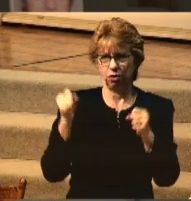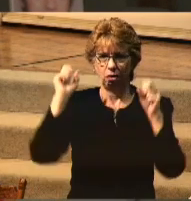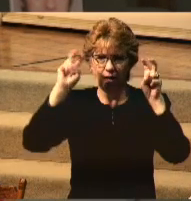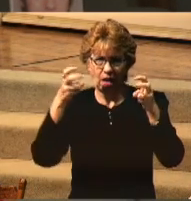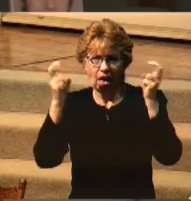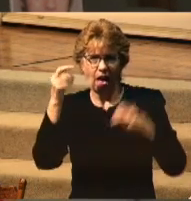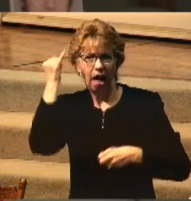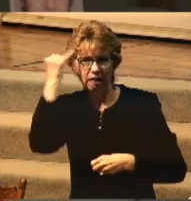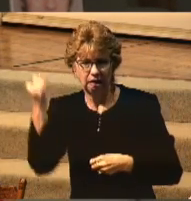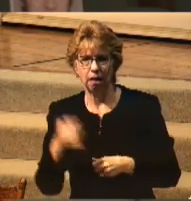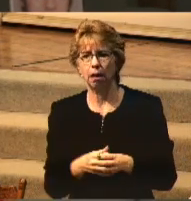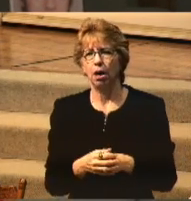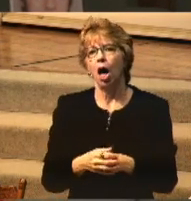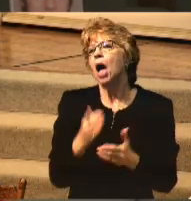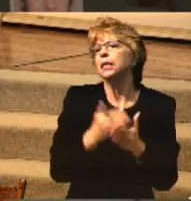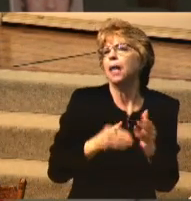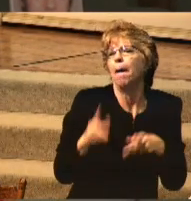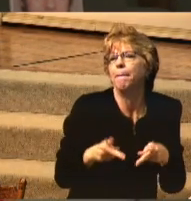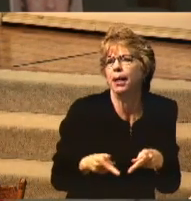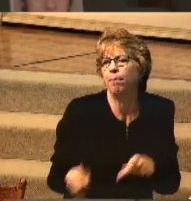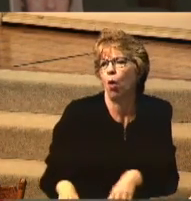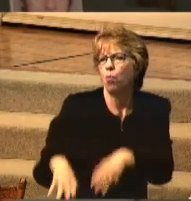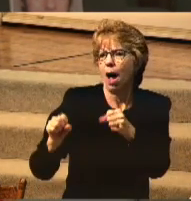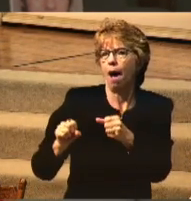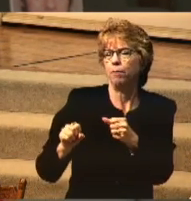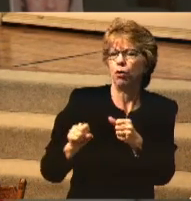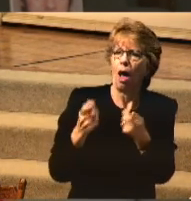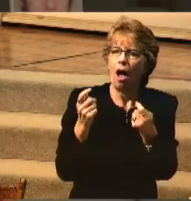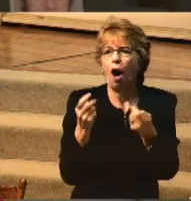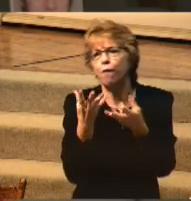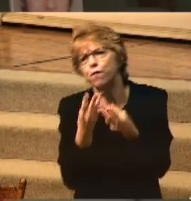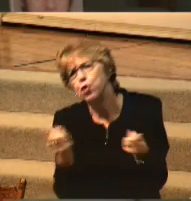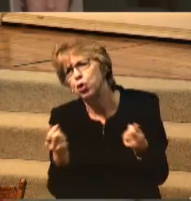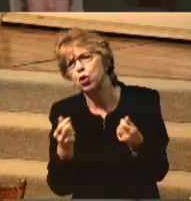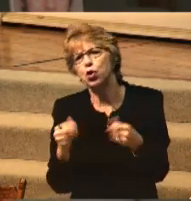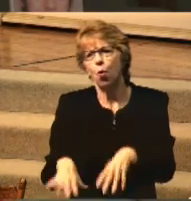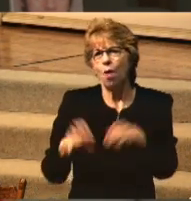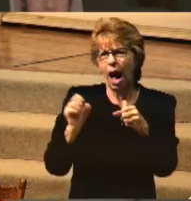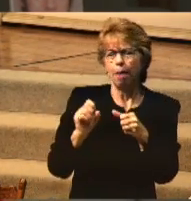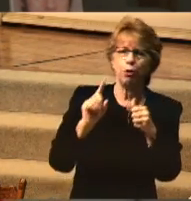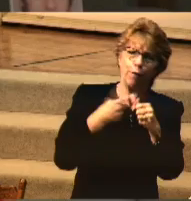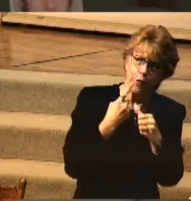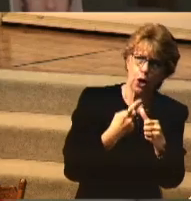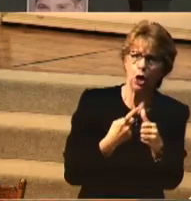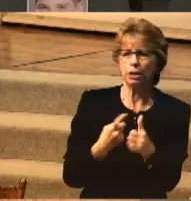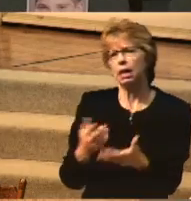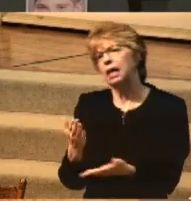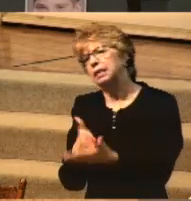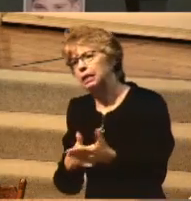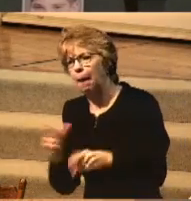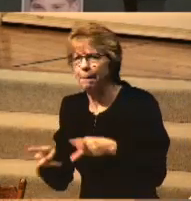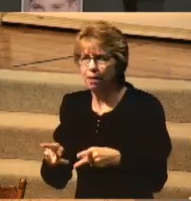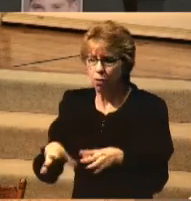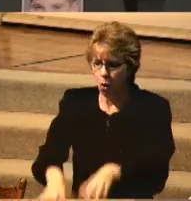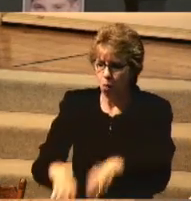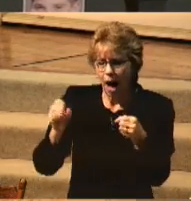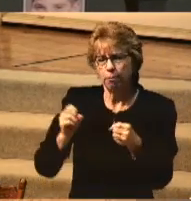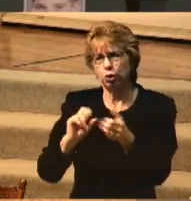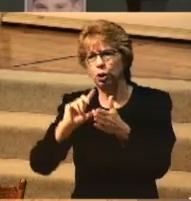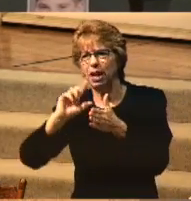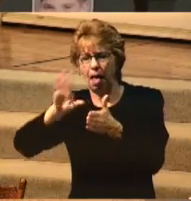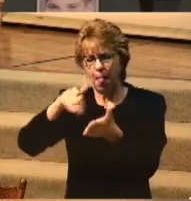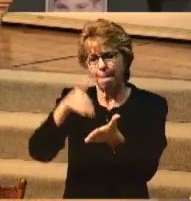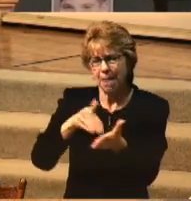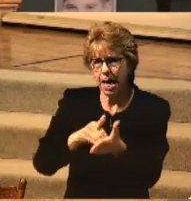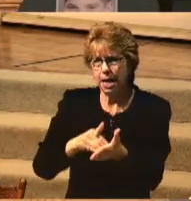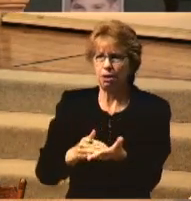to go in the beginning of the rapture, and some people are going to go at the beginning of the tribulation, and some people are going to go up later on